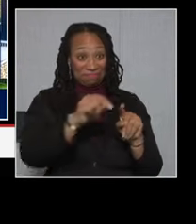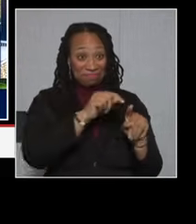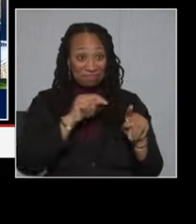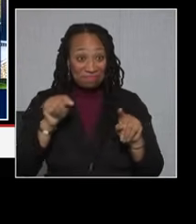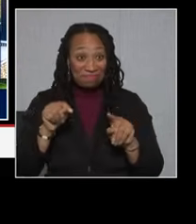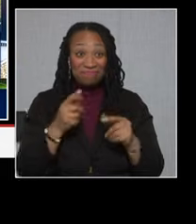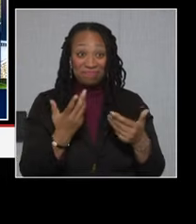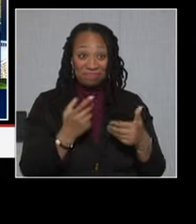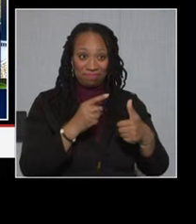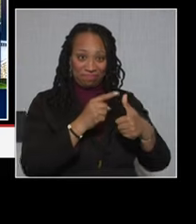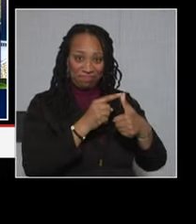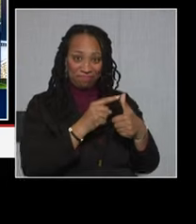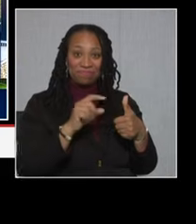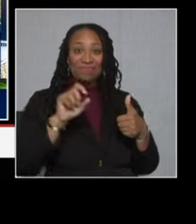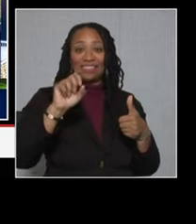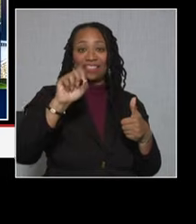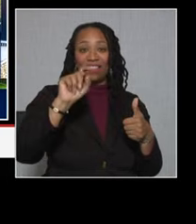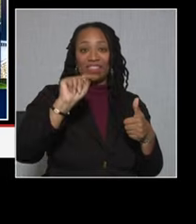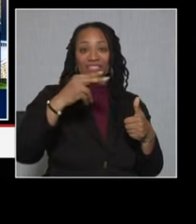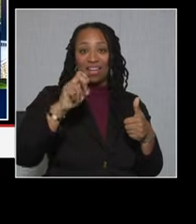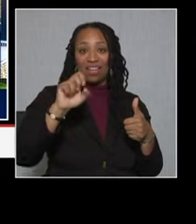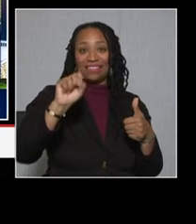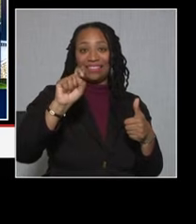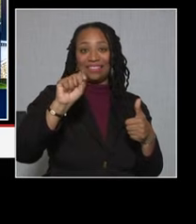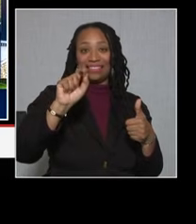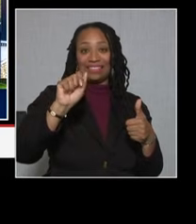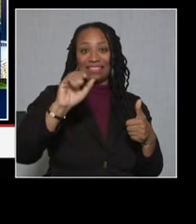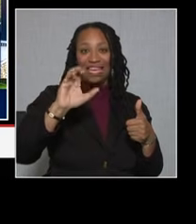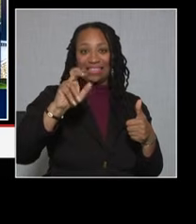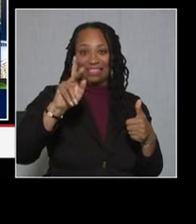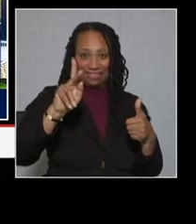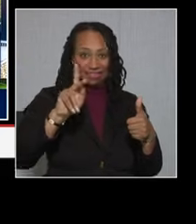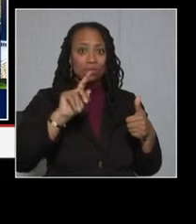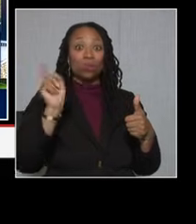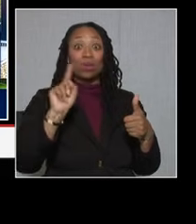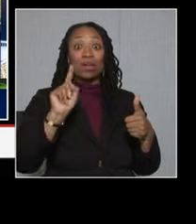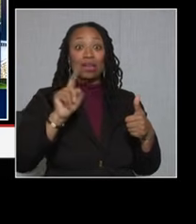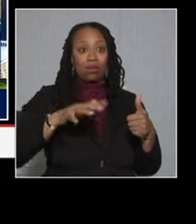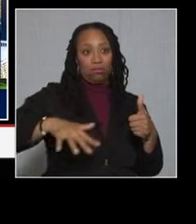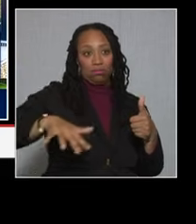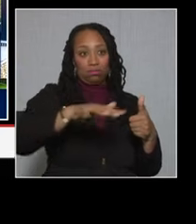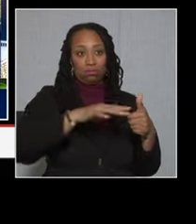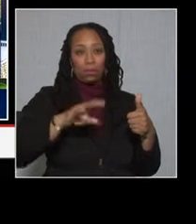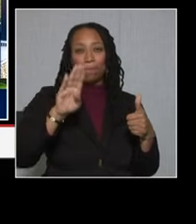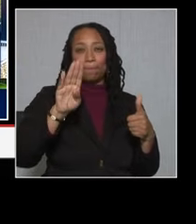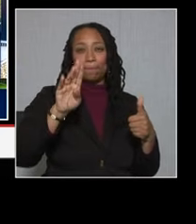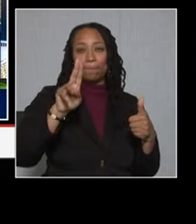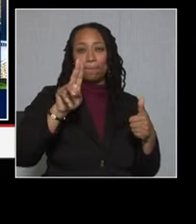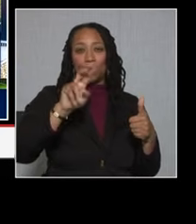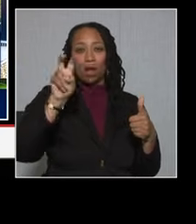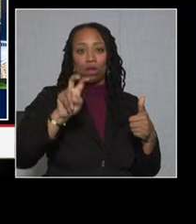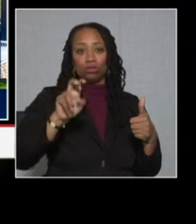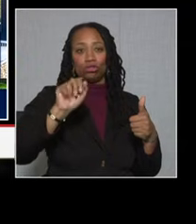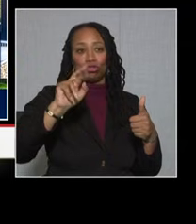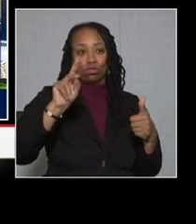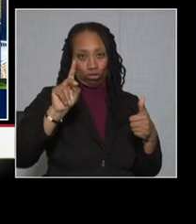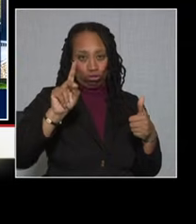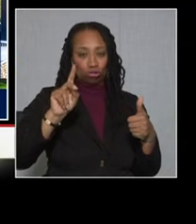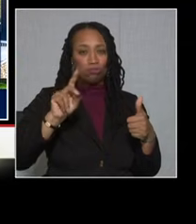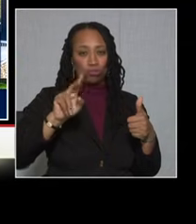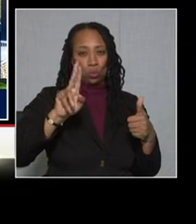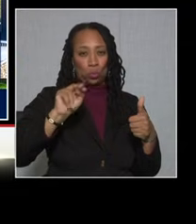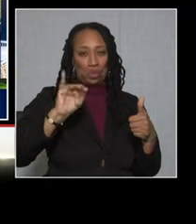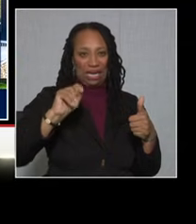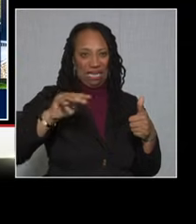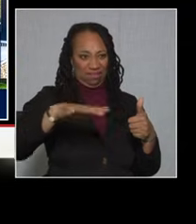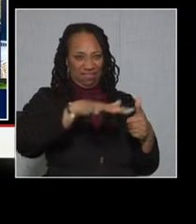new homes for DC residents, and it's in a mixed use and mixed income neighborhood. That development didn't happen by accident. It took